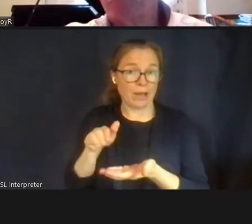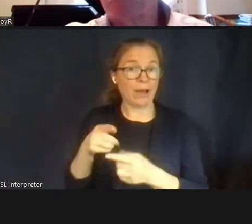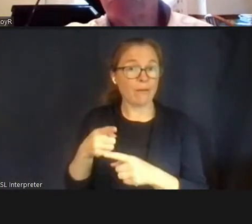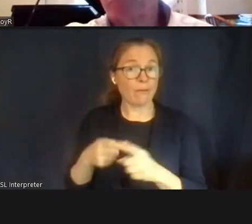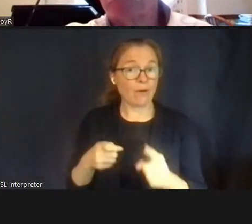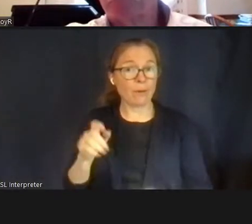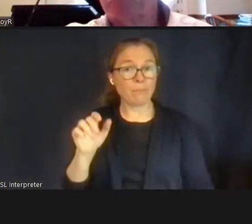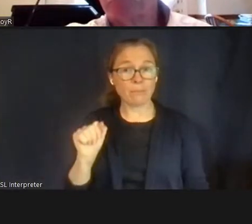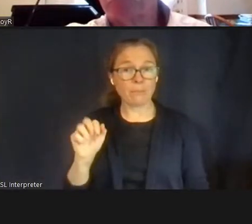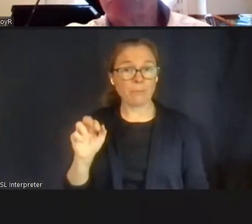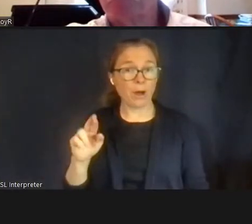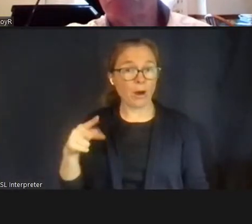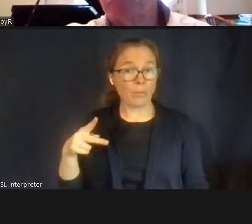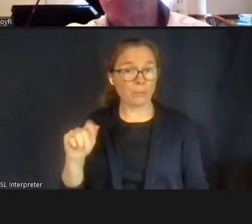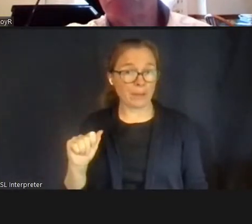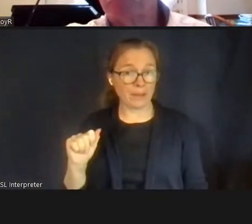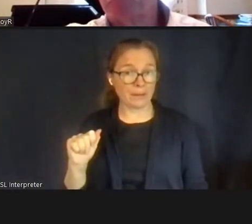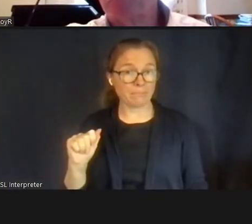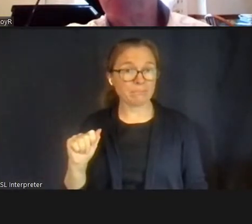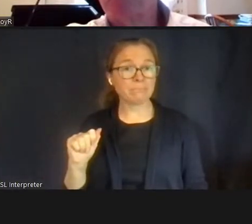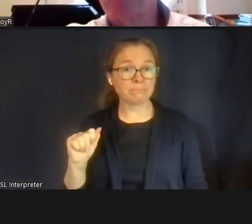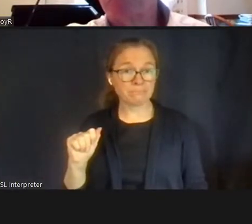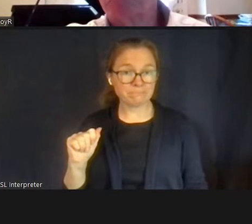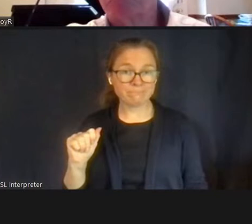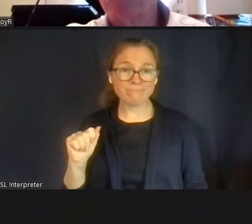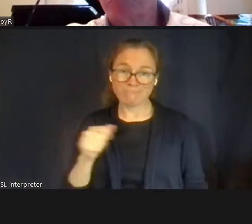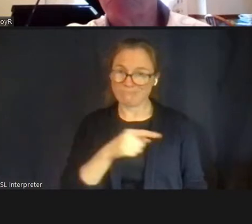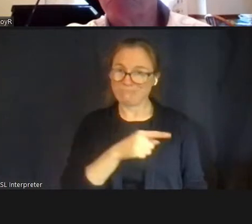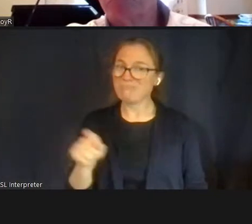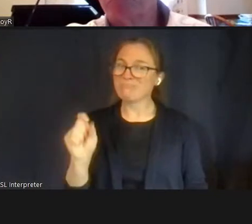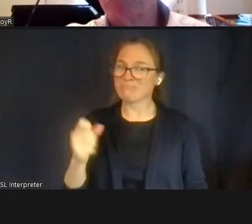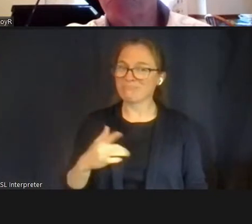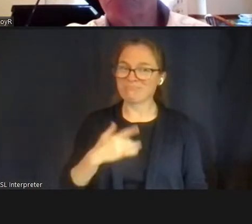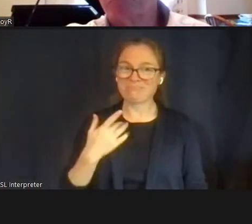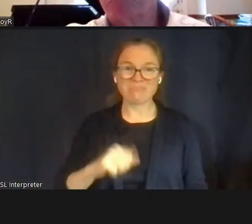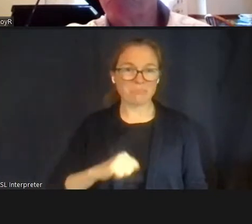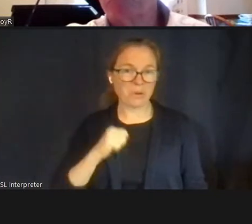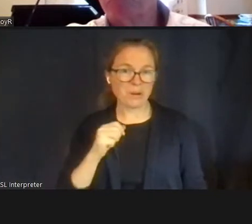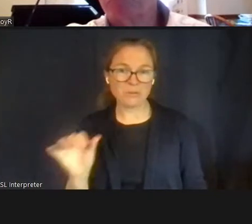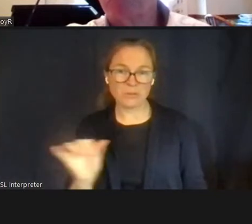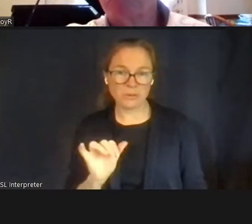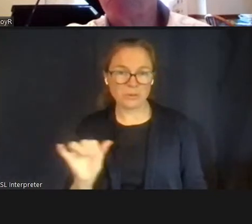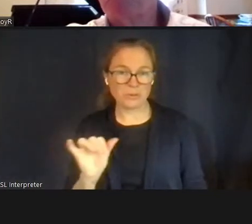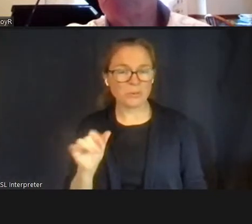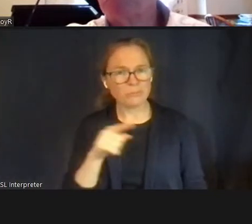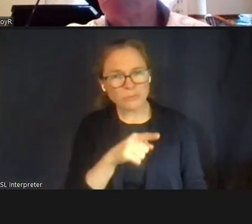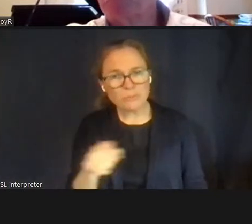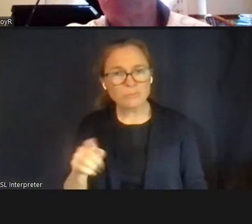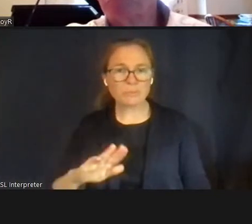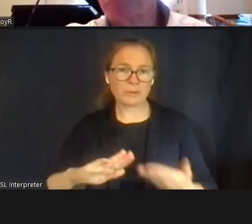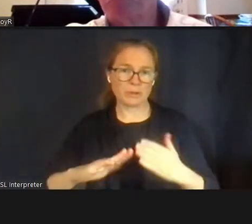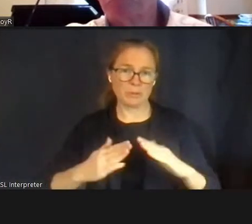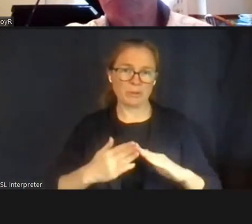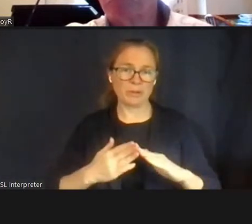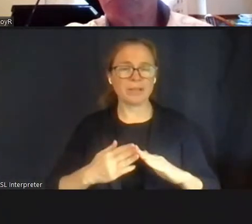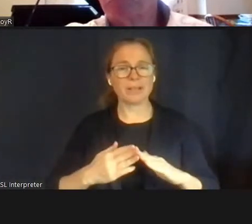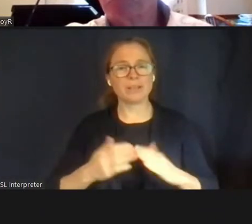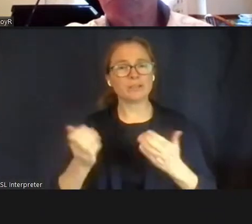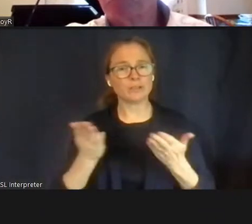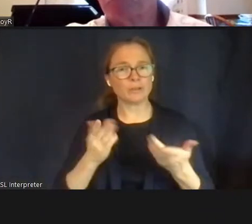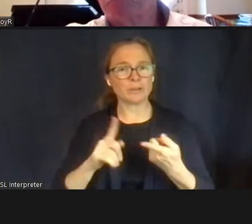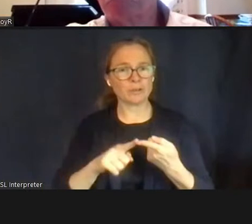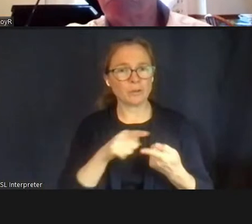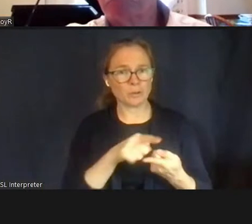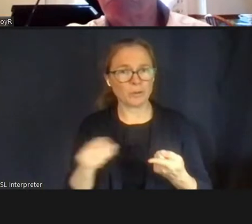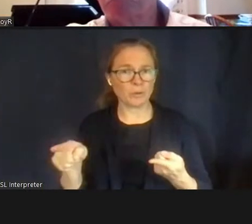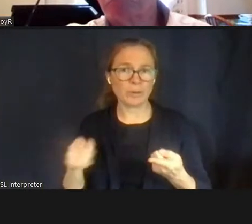ARPA. And I think you can be really proud of that as well, being the community that we serve.